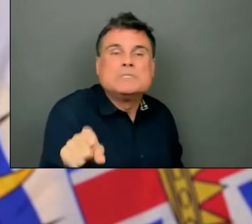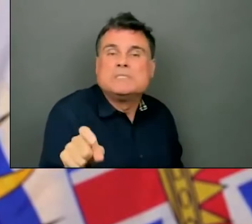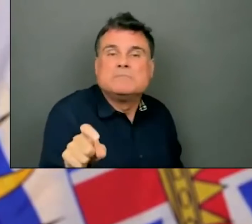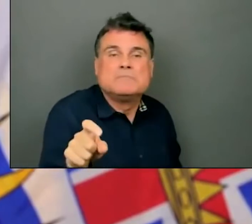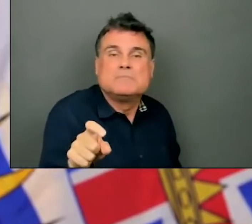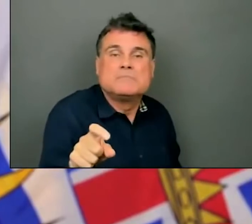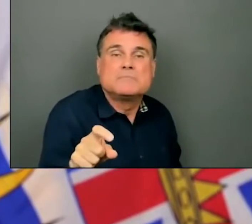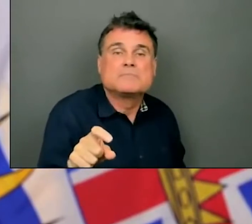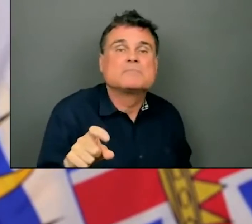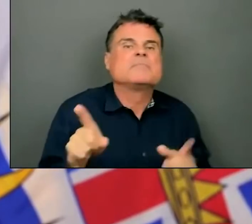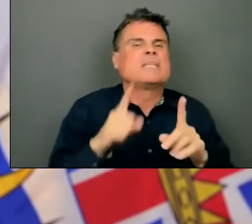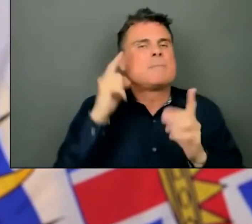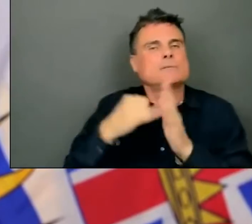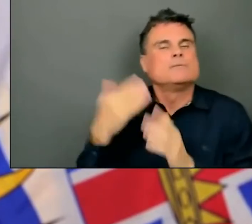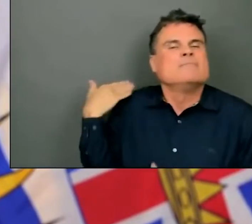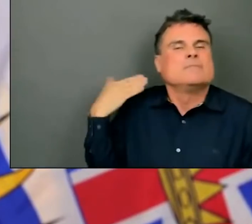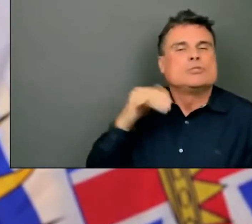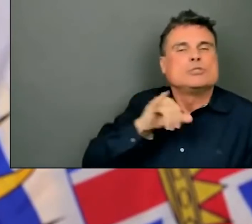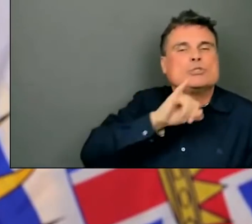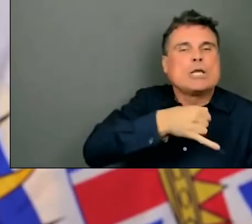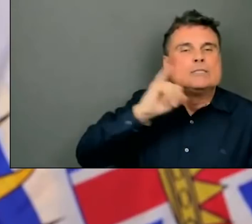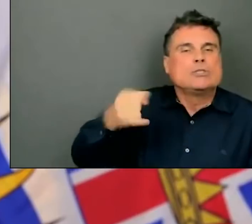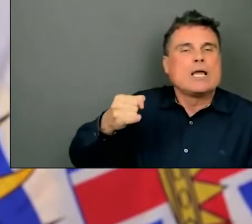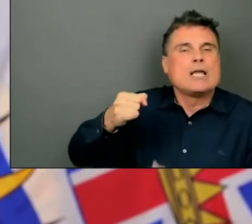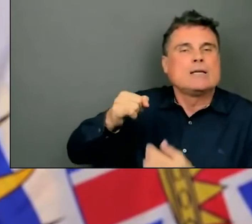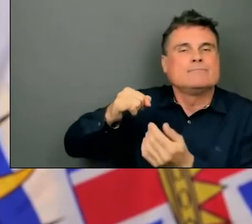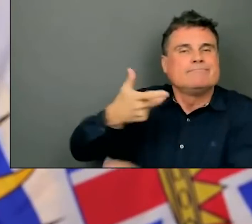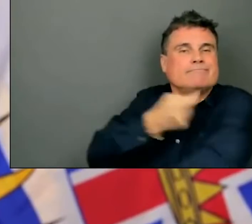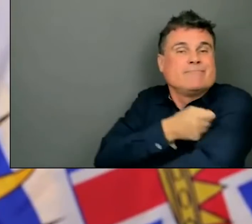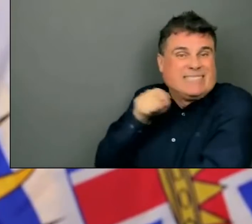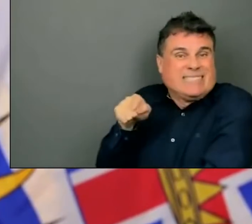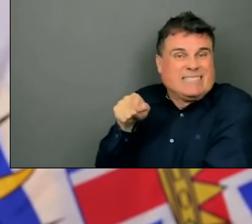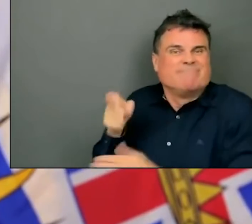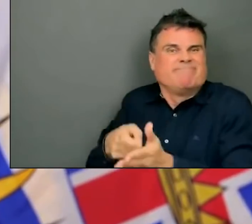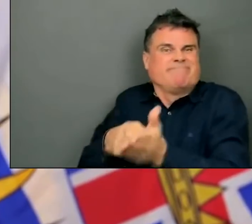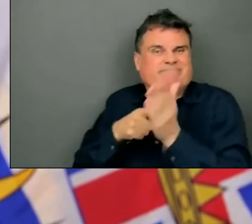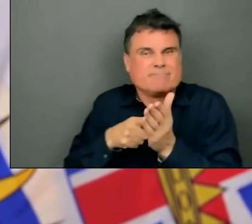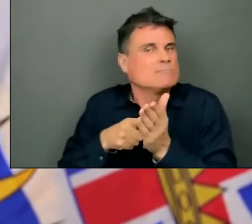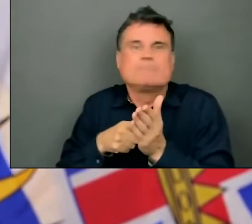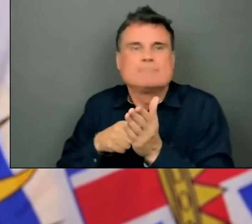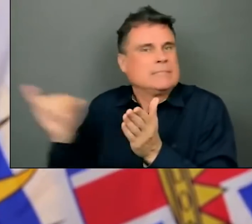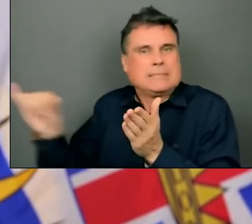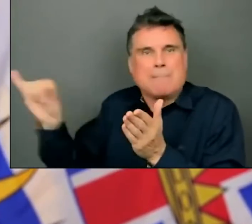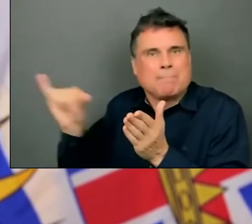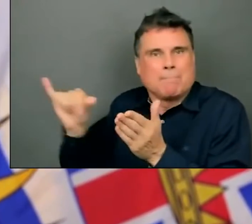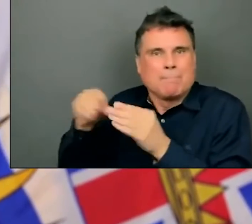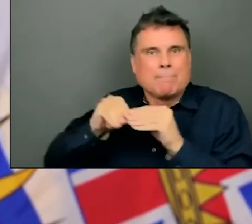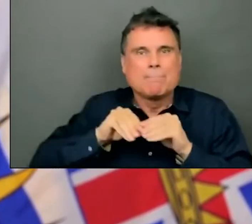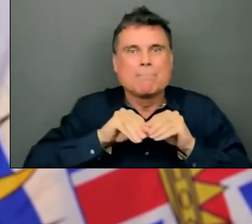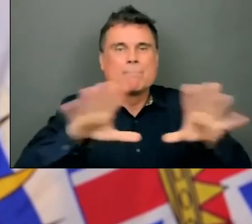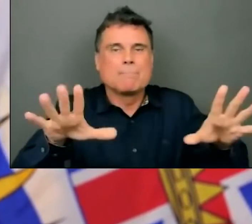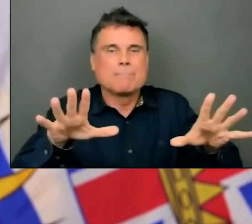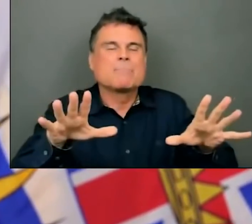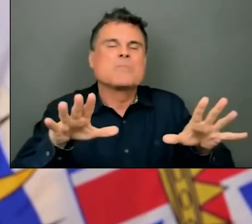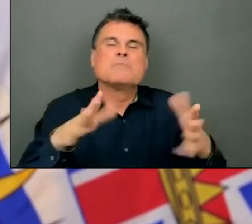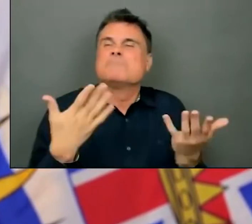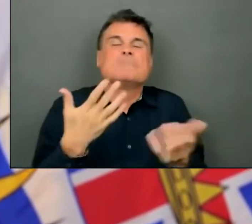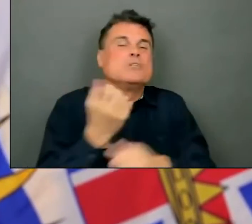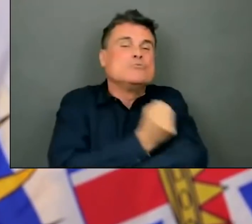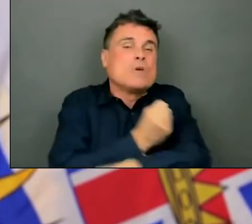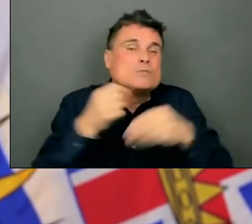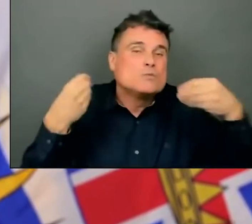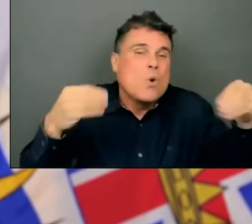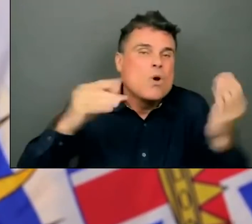vector vaccines, it will be available primarily through pharmacies and some of our health authority